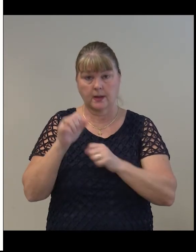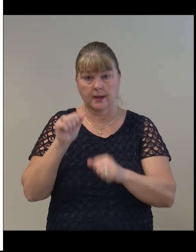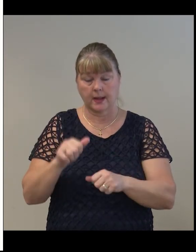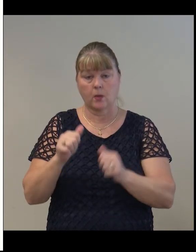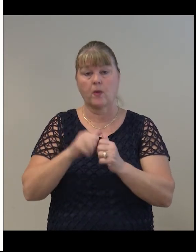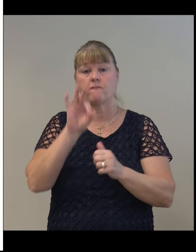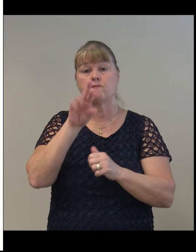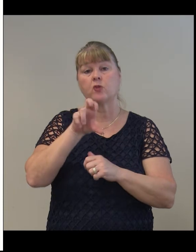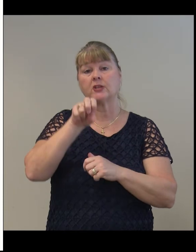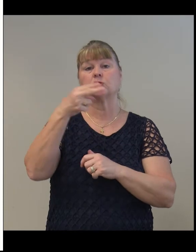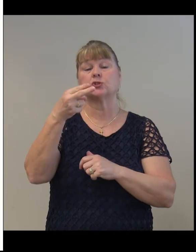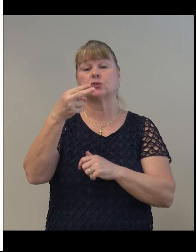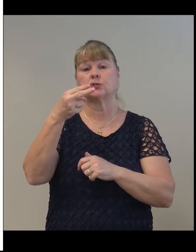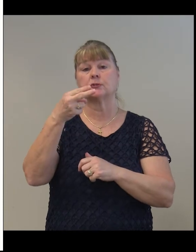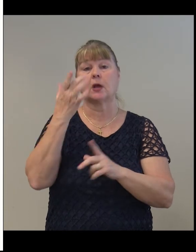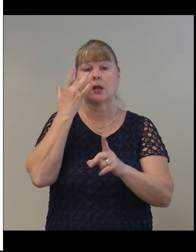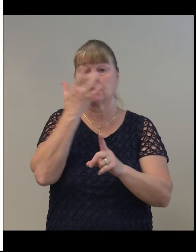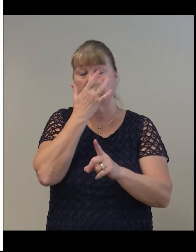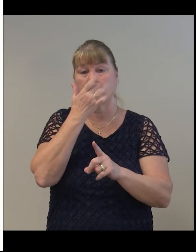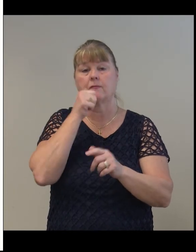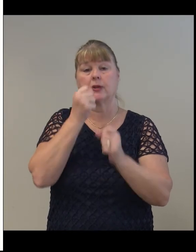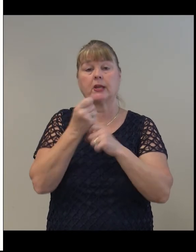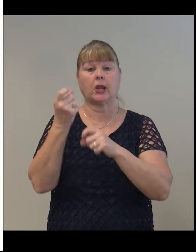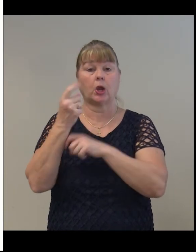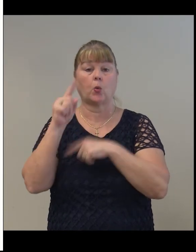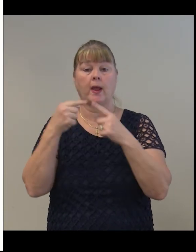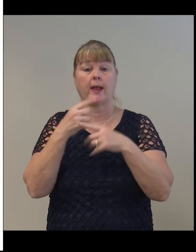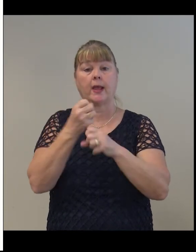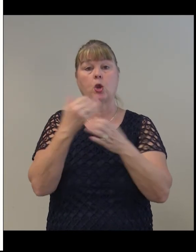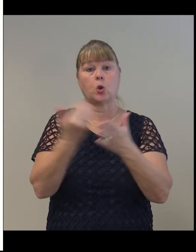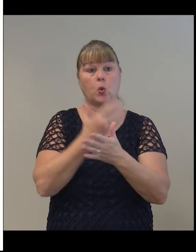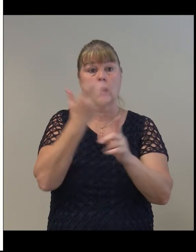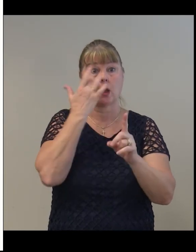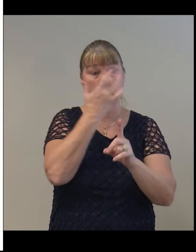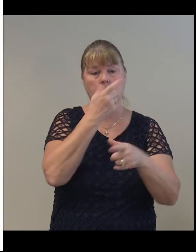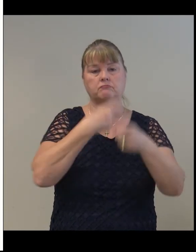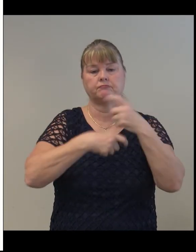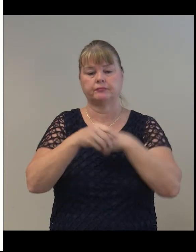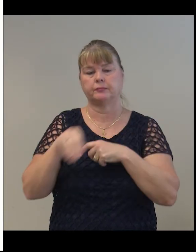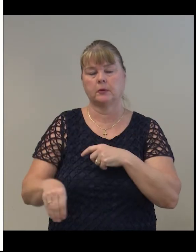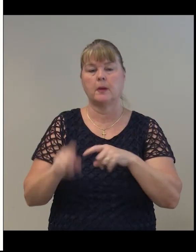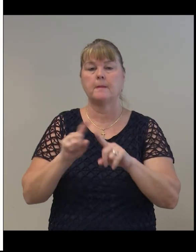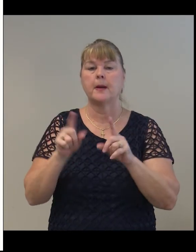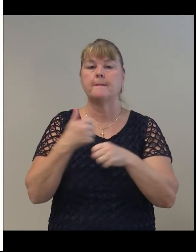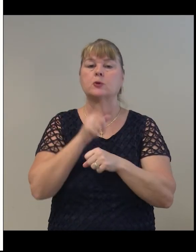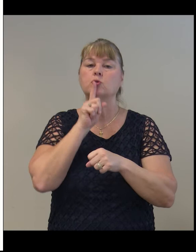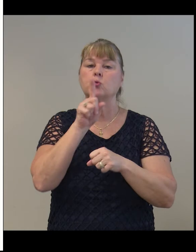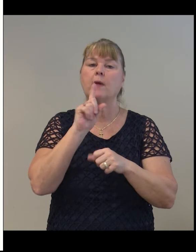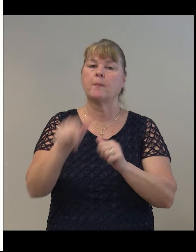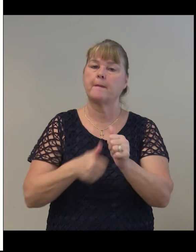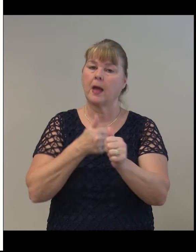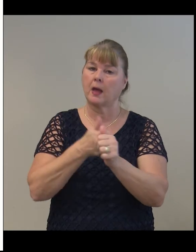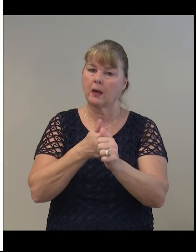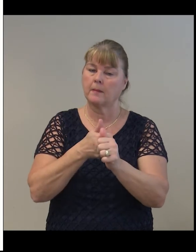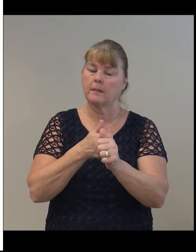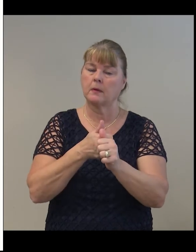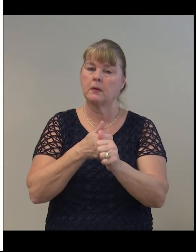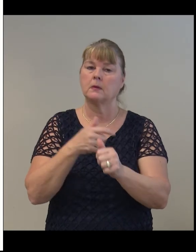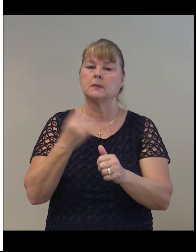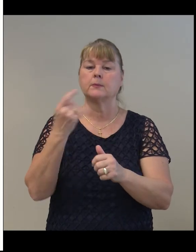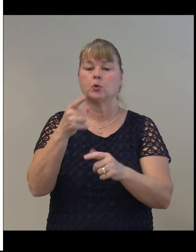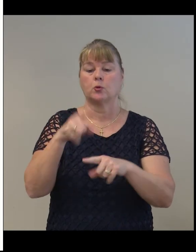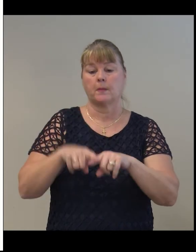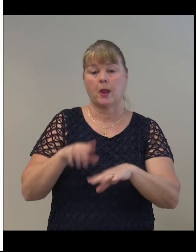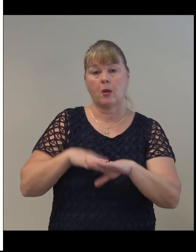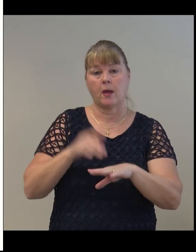out with a fresh pair of contacts every year when I get new contacts in, but make sure that you have something